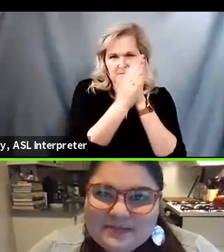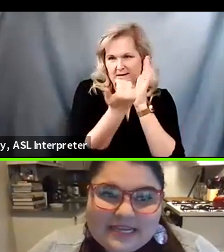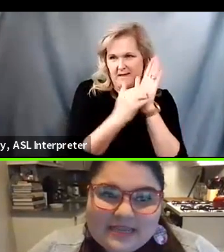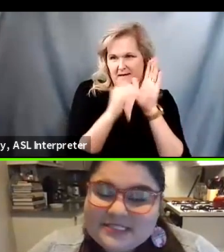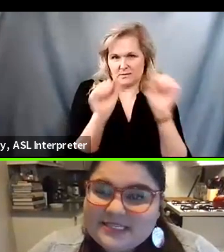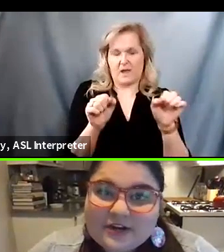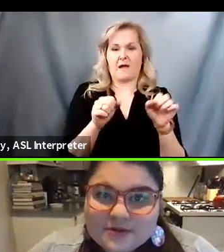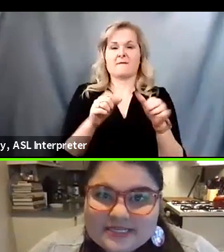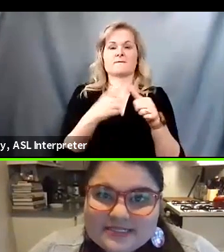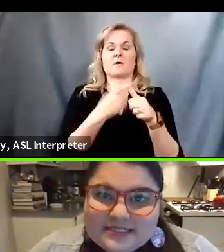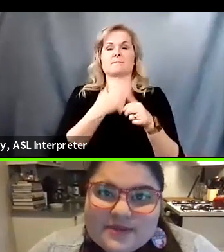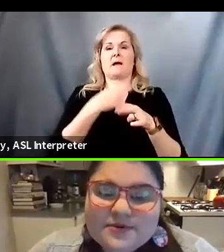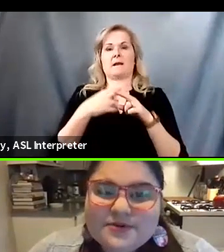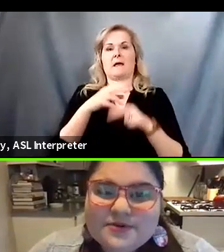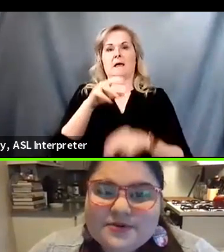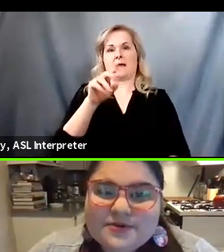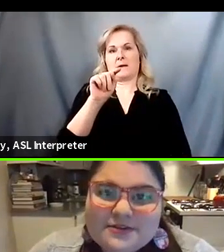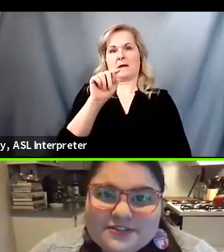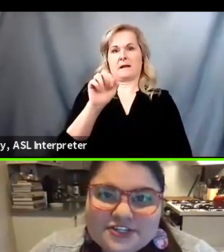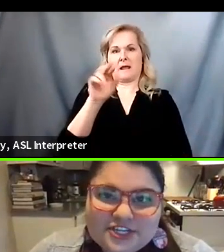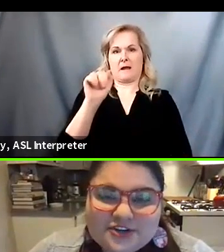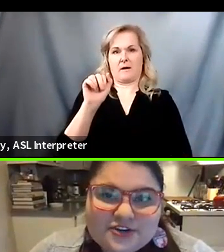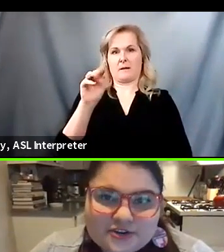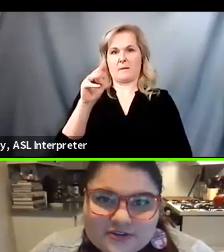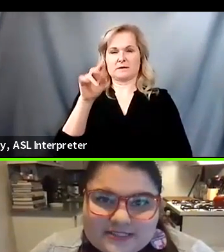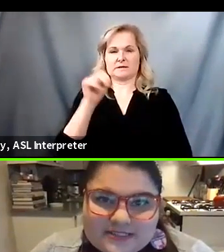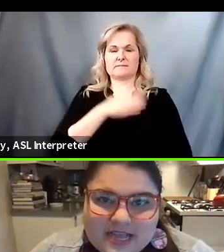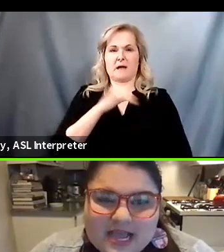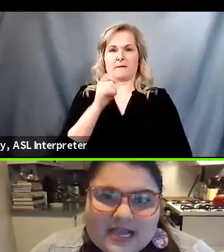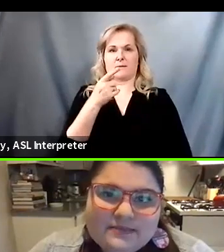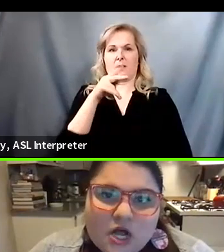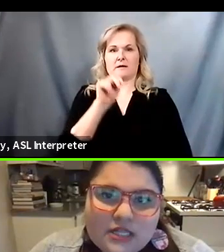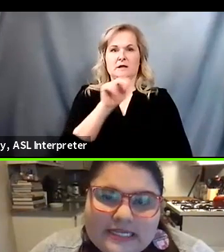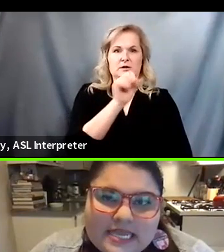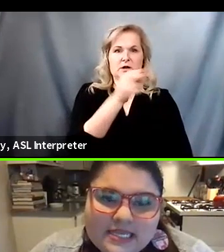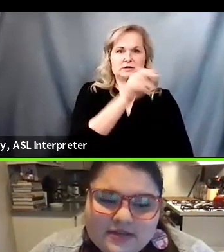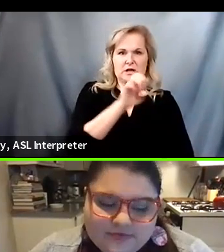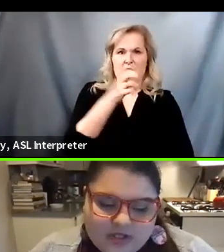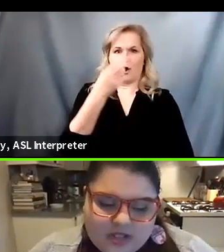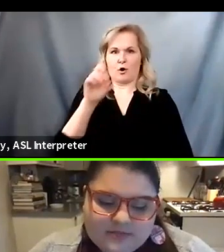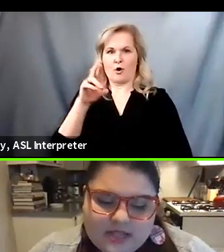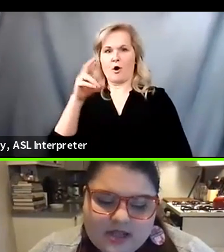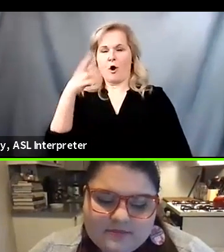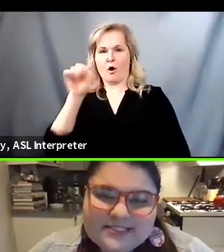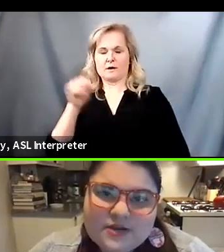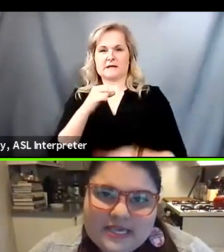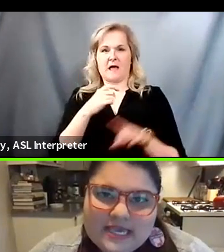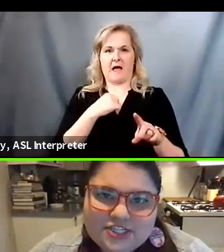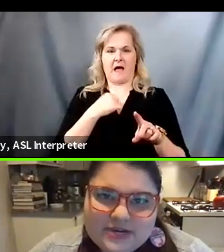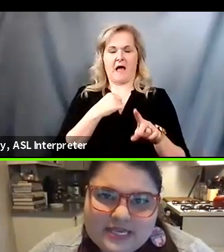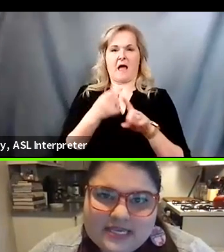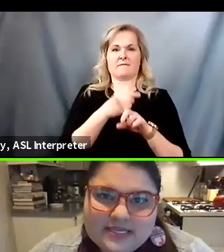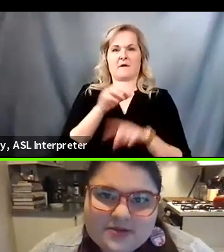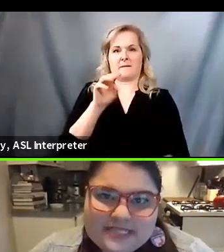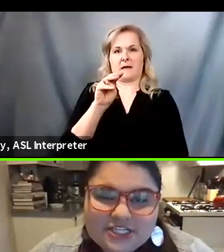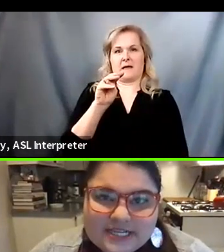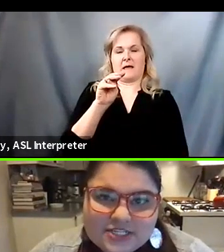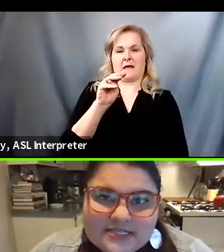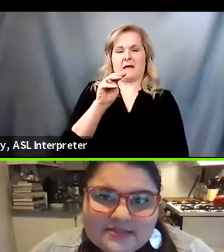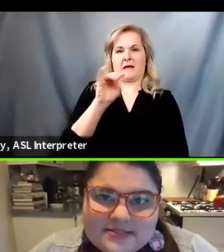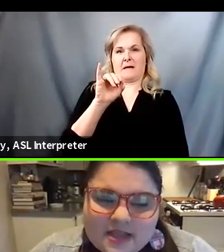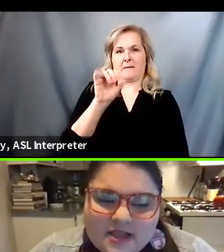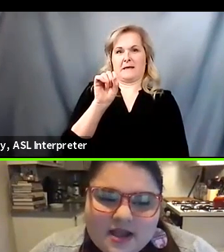first thing, my name is Tara Moses. My pronouns are she, her, hers. I am calling in from Muscogee, Cherokee, and